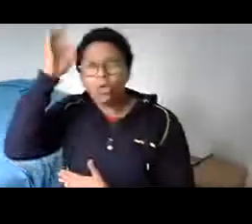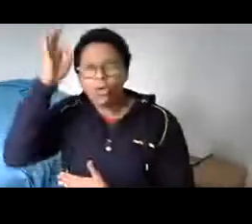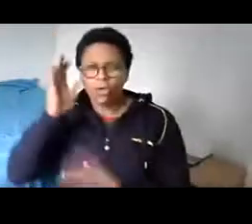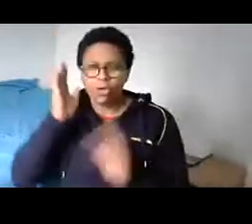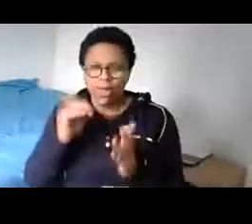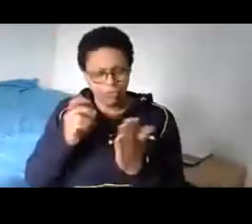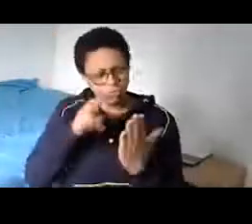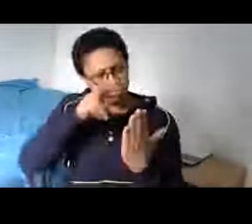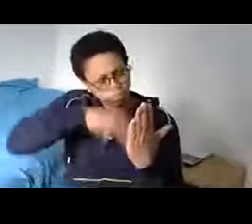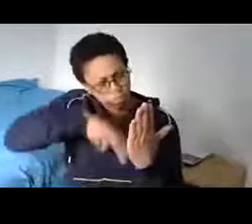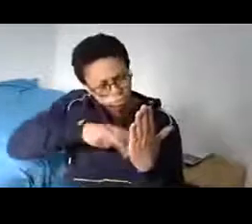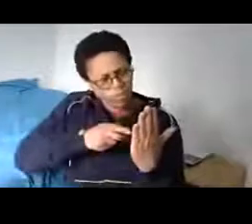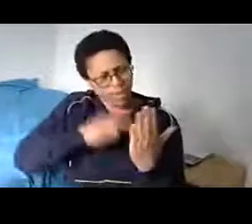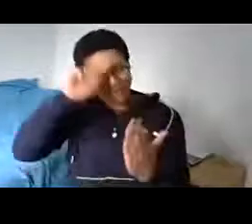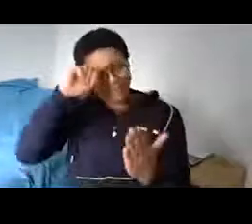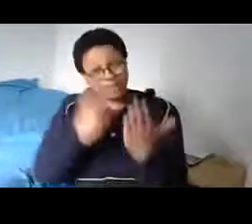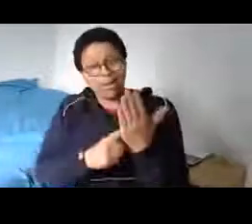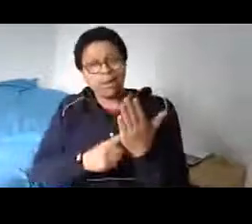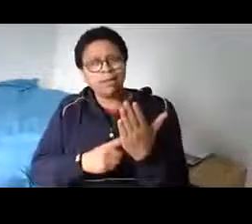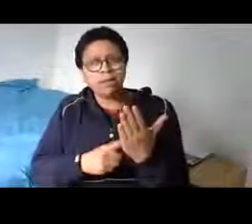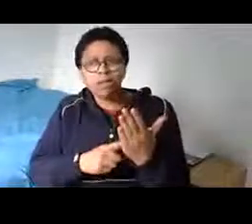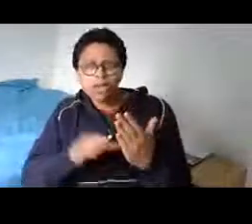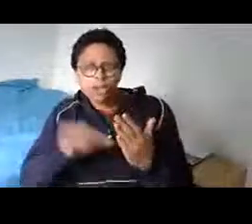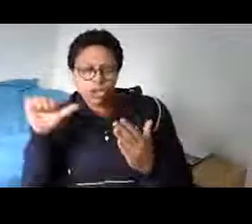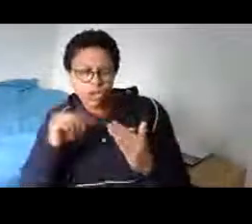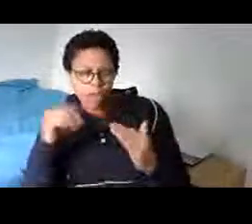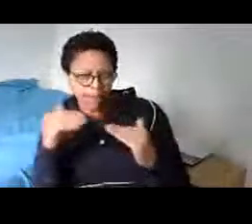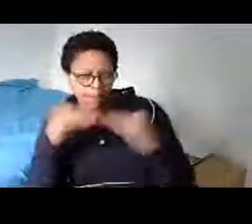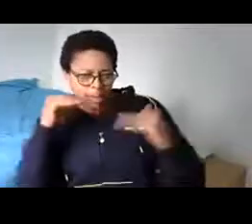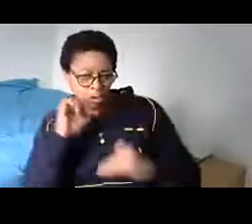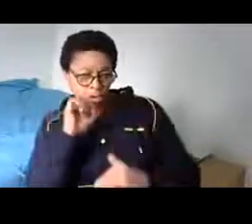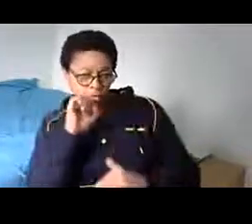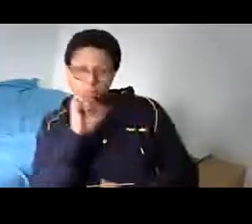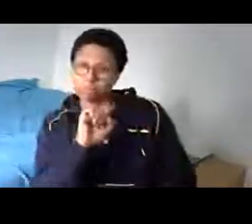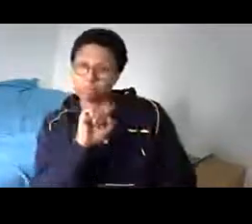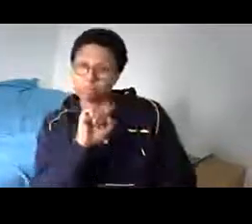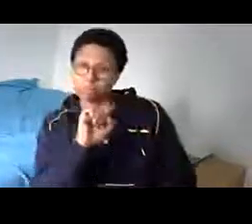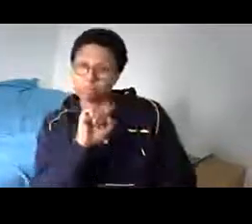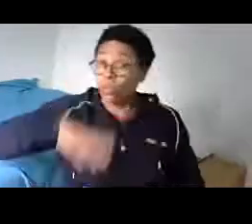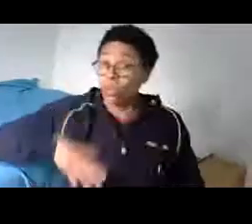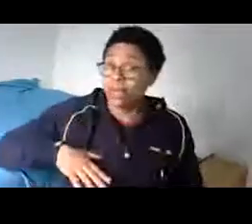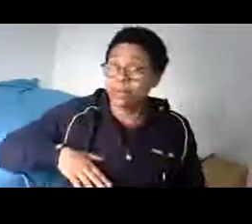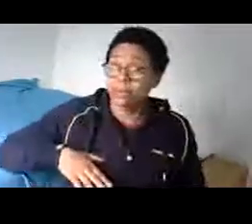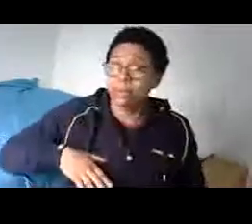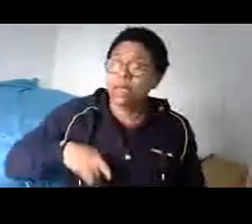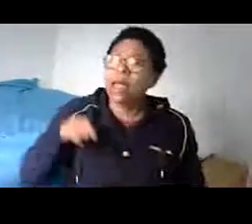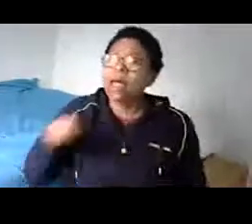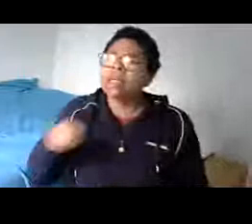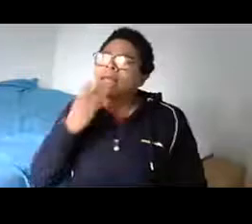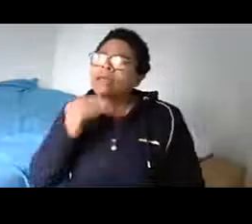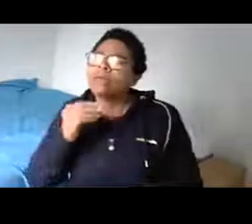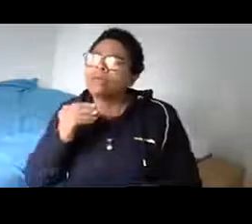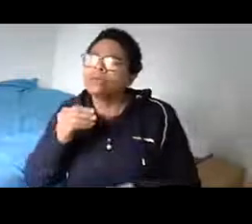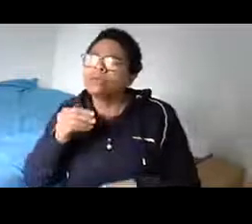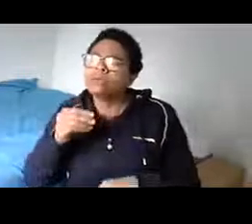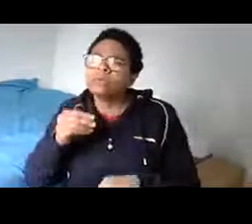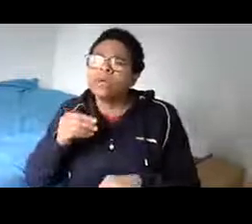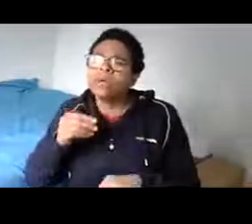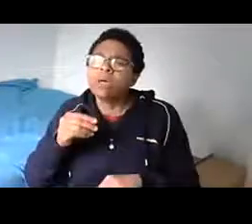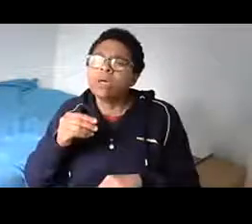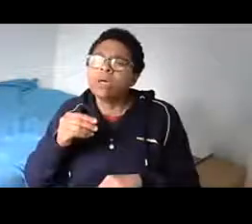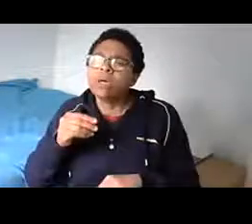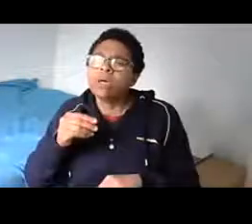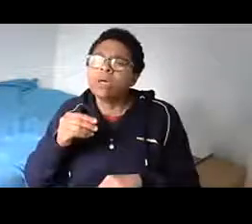meet. There is what's called eligibility framework set out in the Care